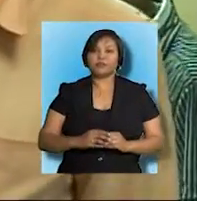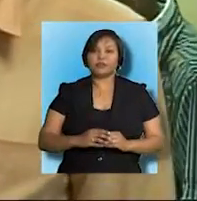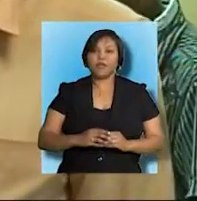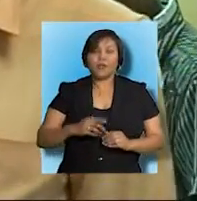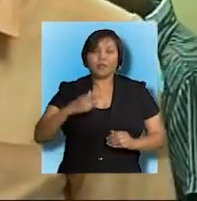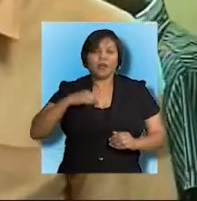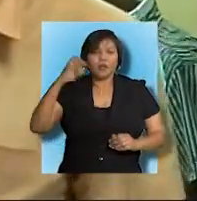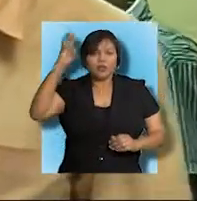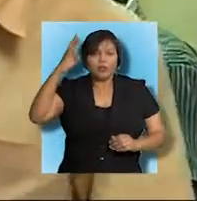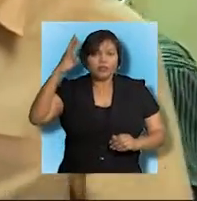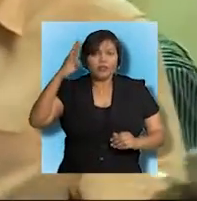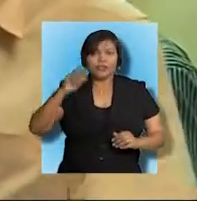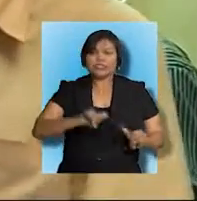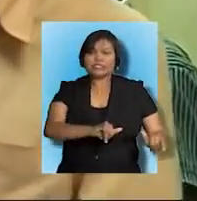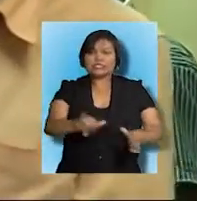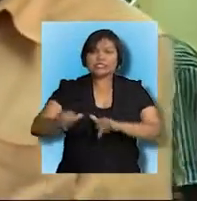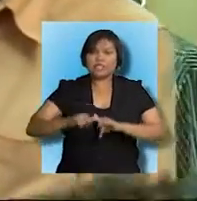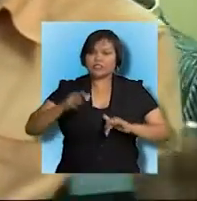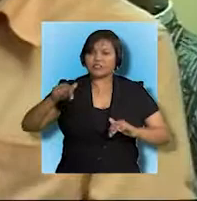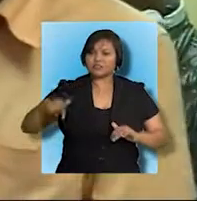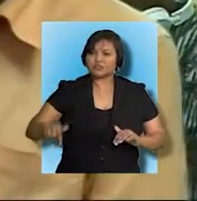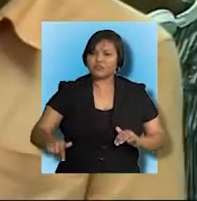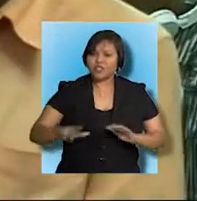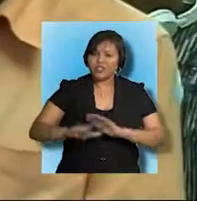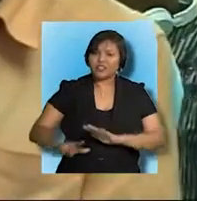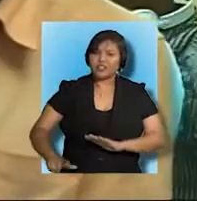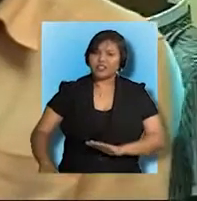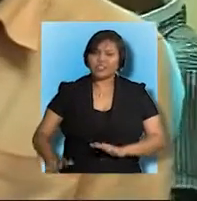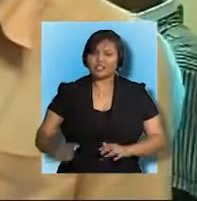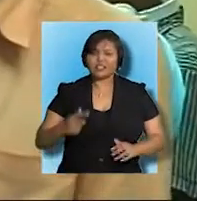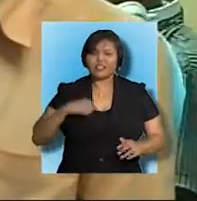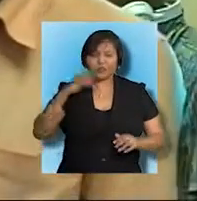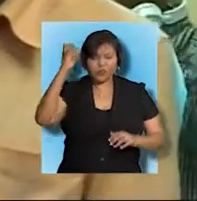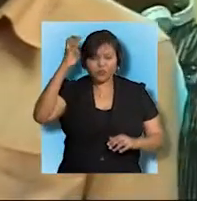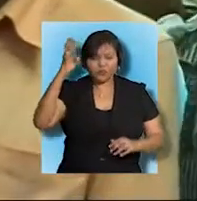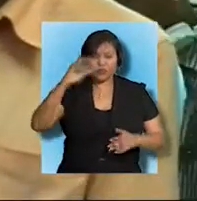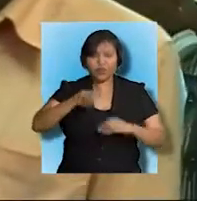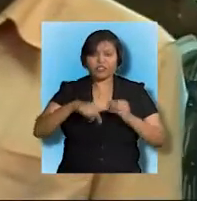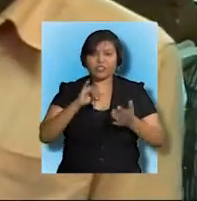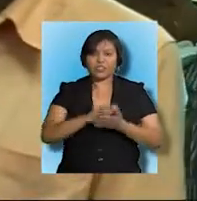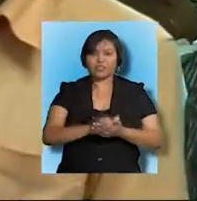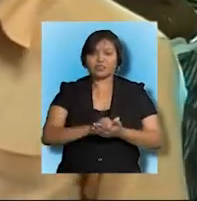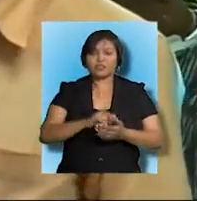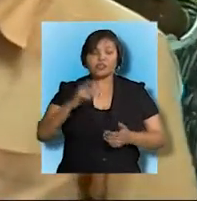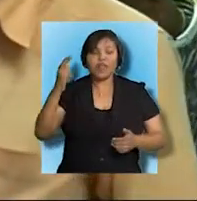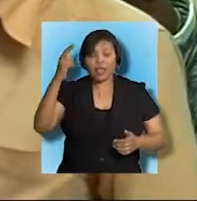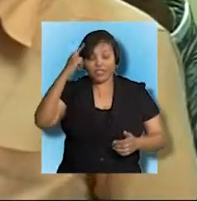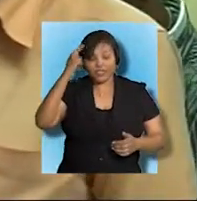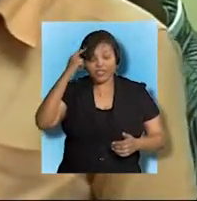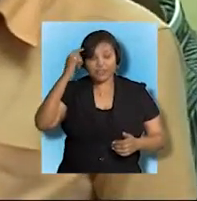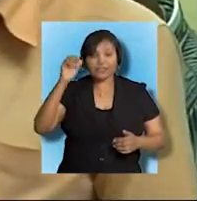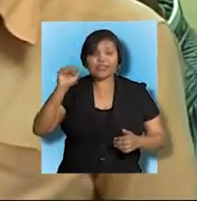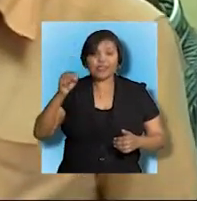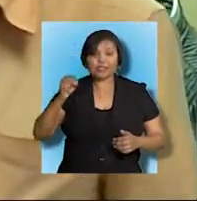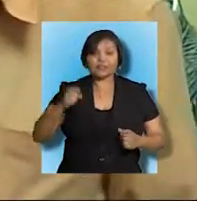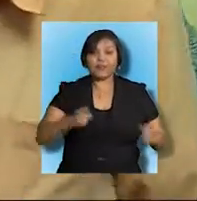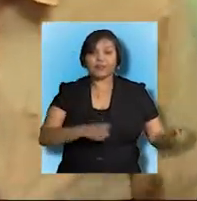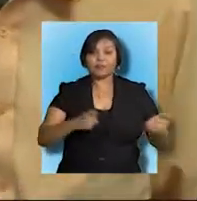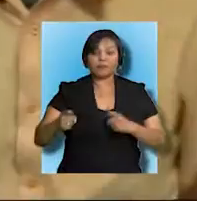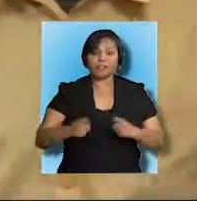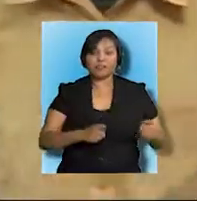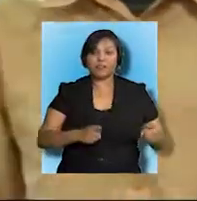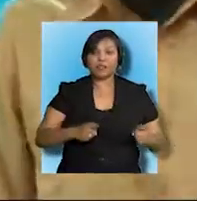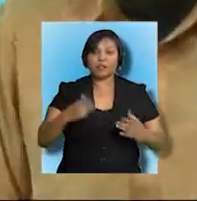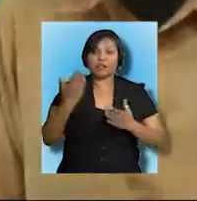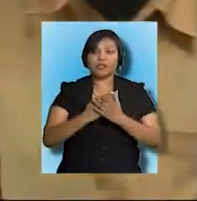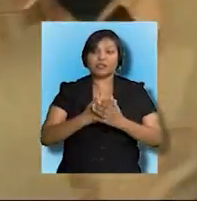or falling with plethora of different, so that the market has to be controlled. I disagree